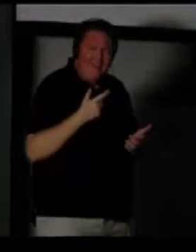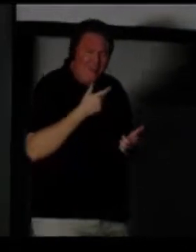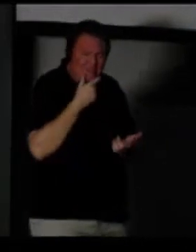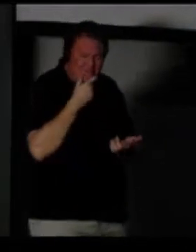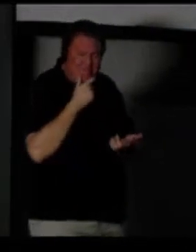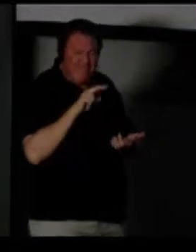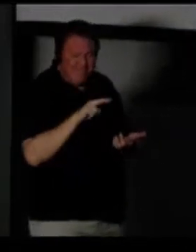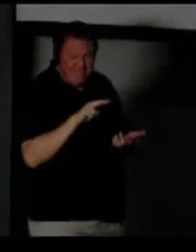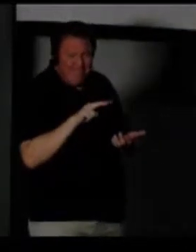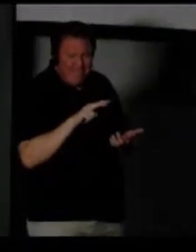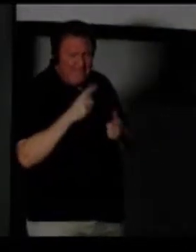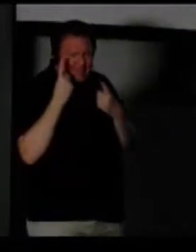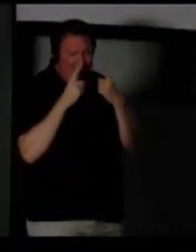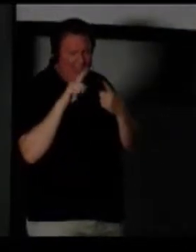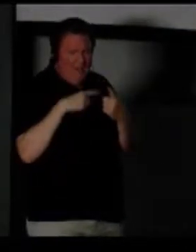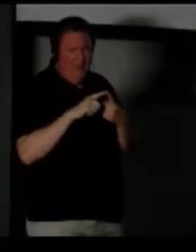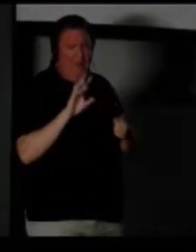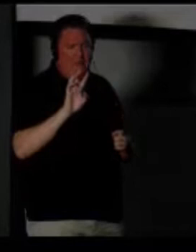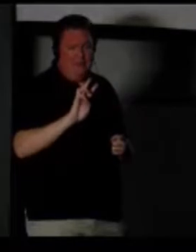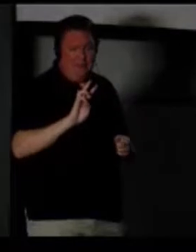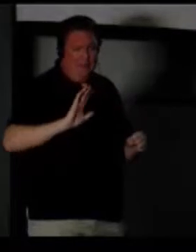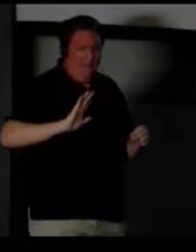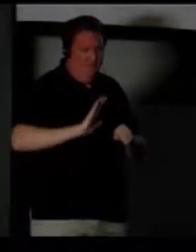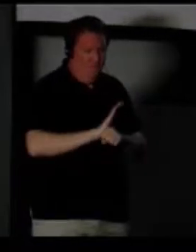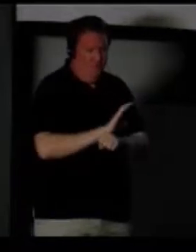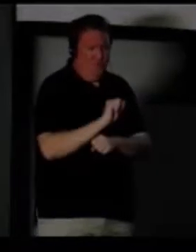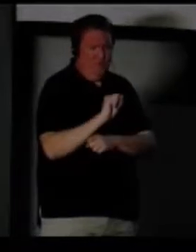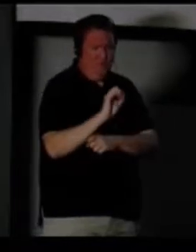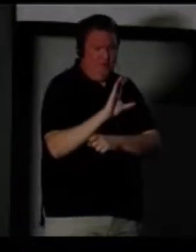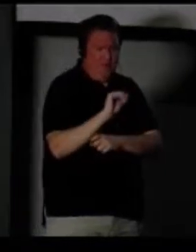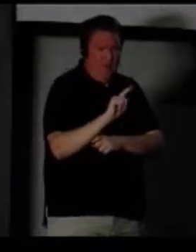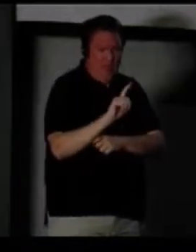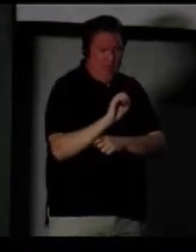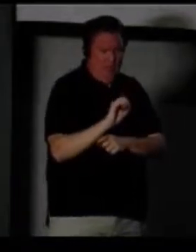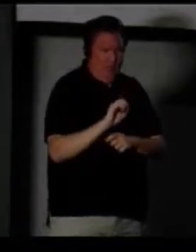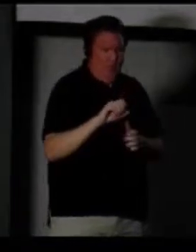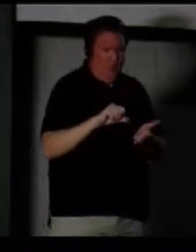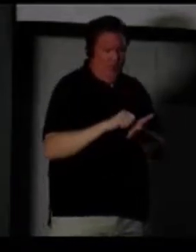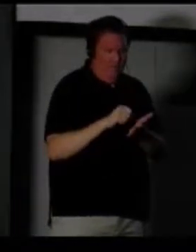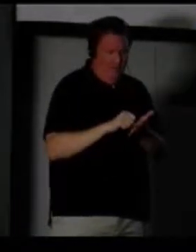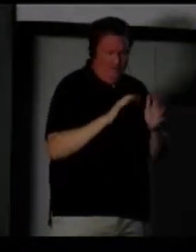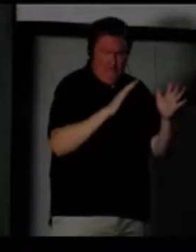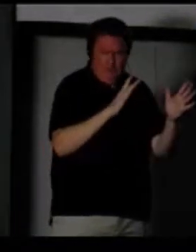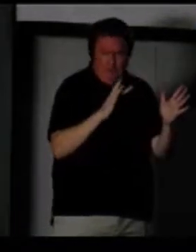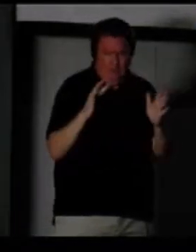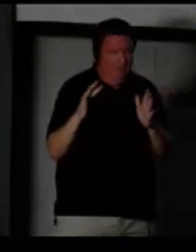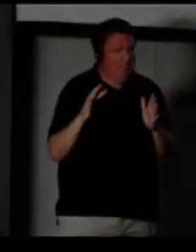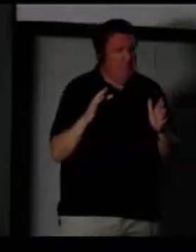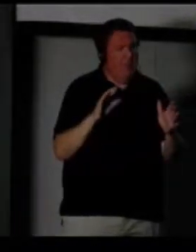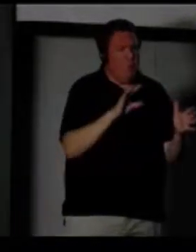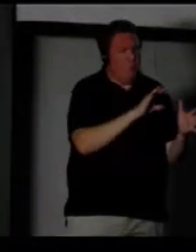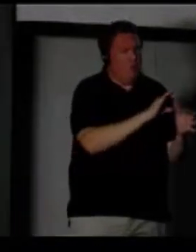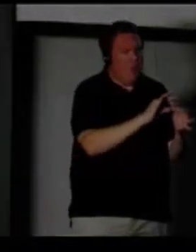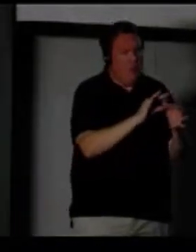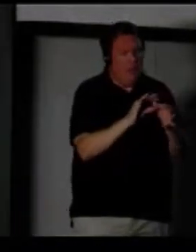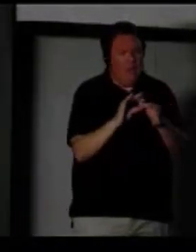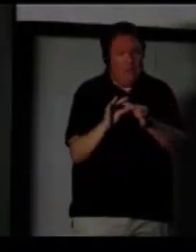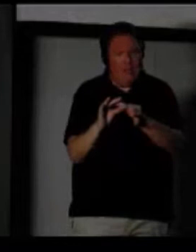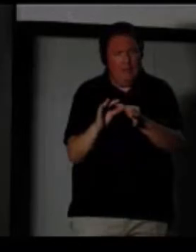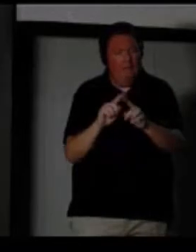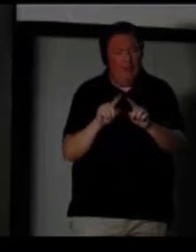the 6 full-scale marble carvings and how they related, one to the other, but also to the plaster